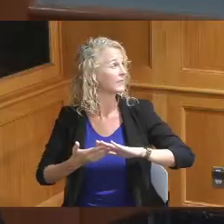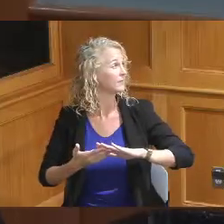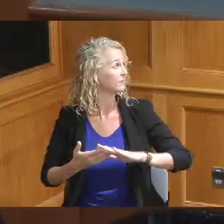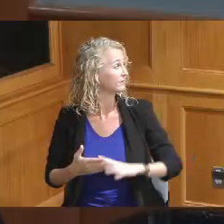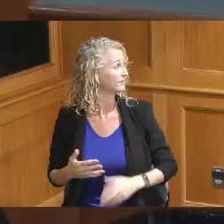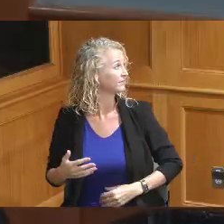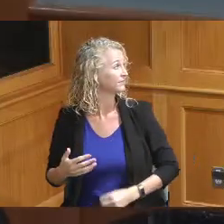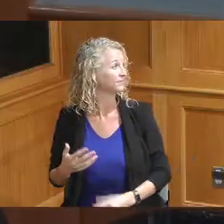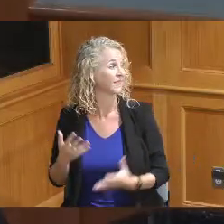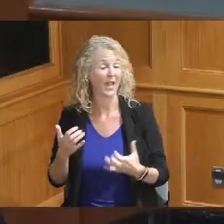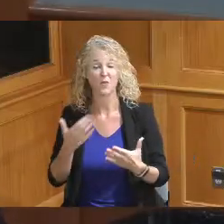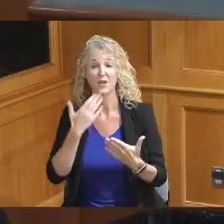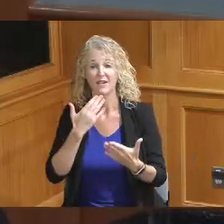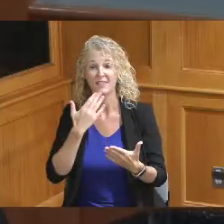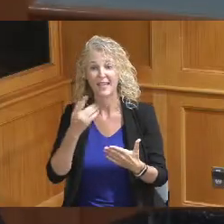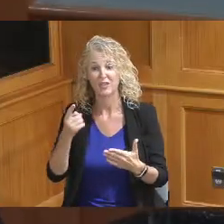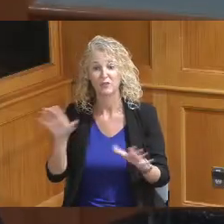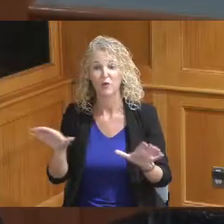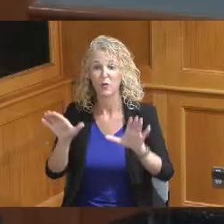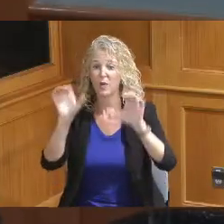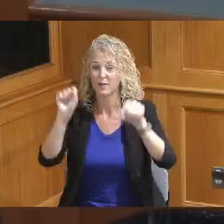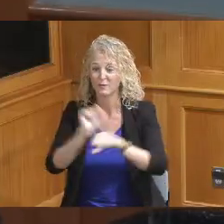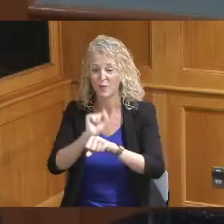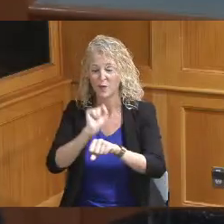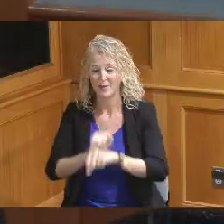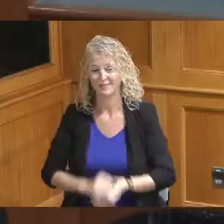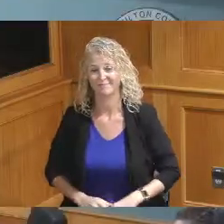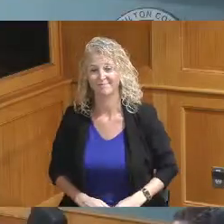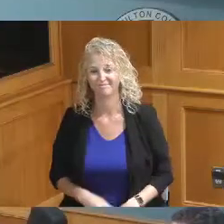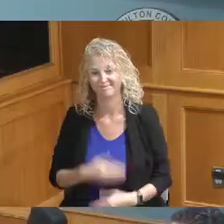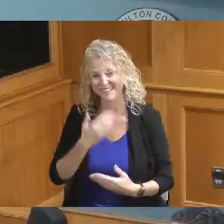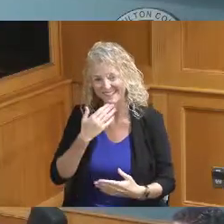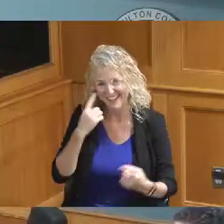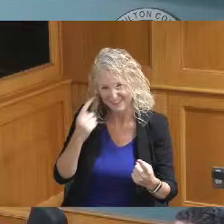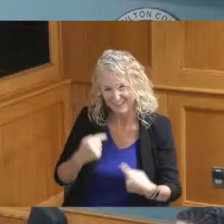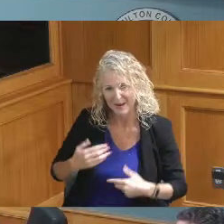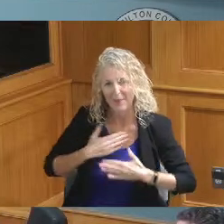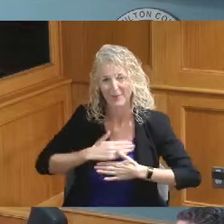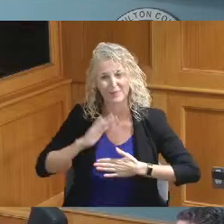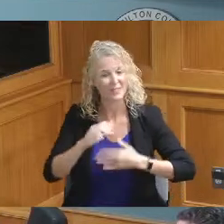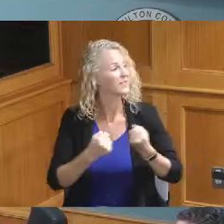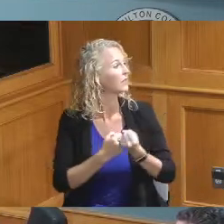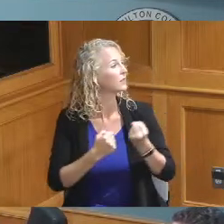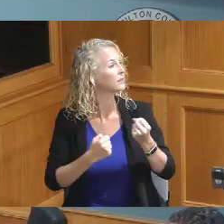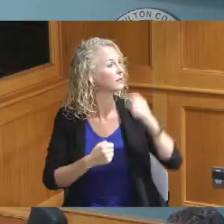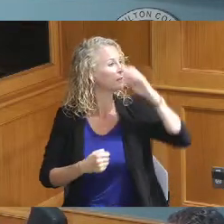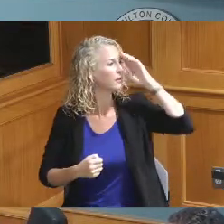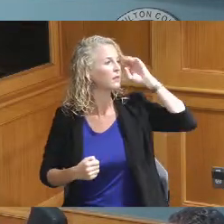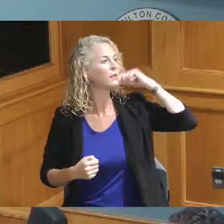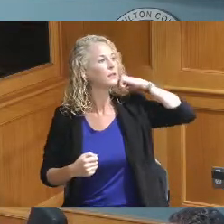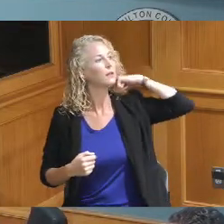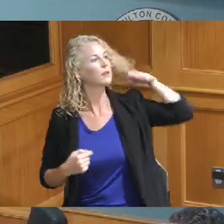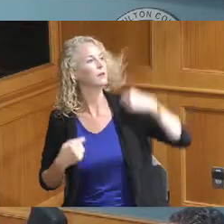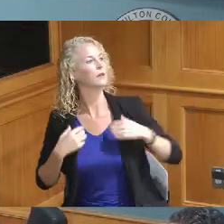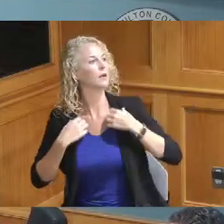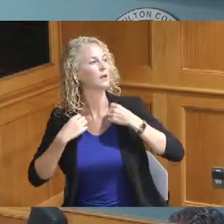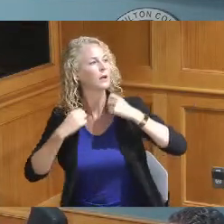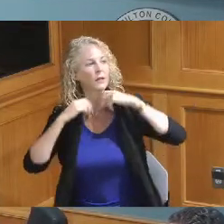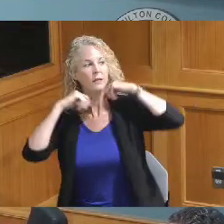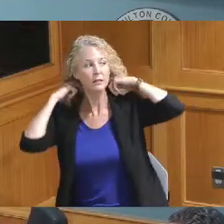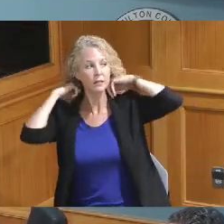thank you for doing such a fantastic job. Thank you for being here. We appreciate it. Commissioner? Yes, ma'am. I just want to make sure